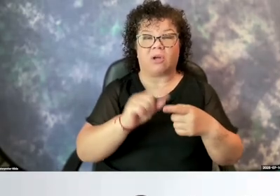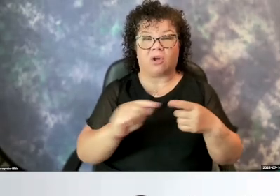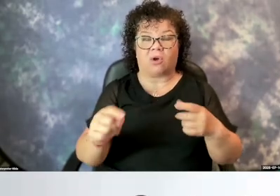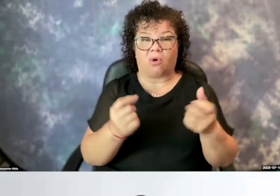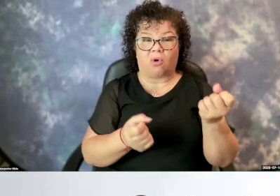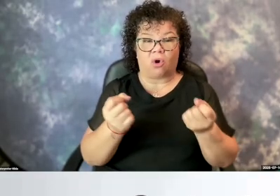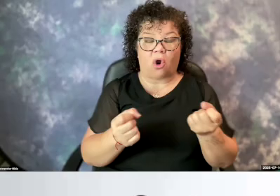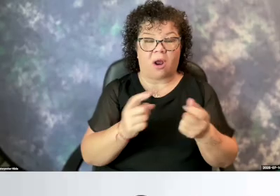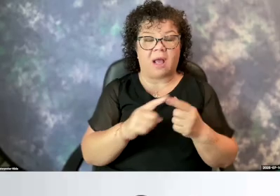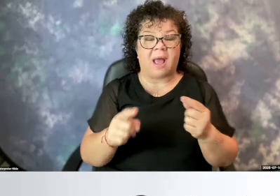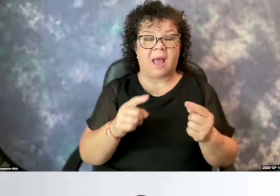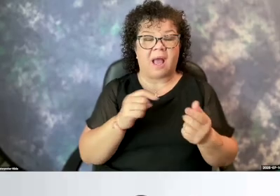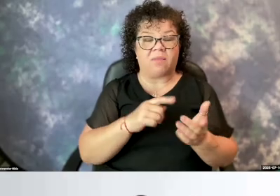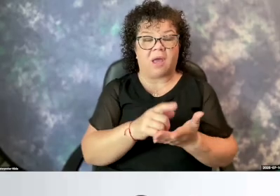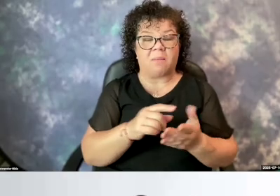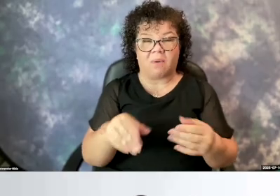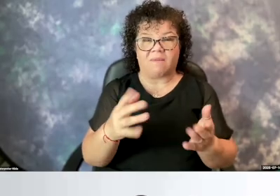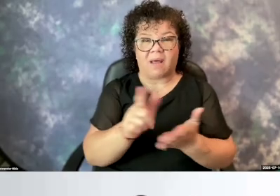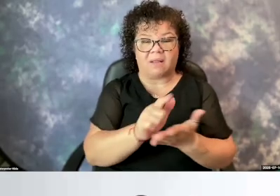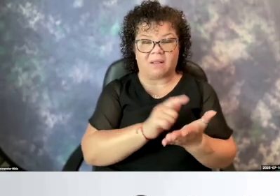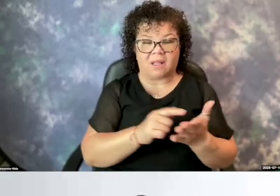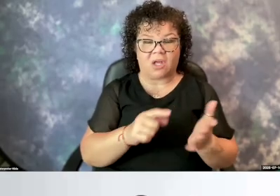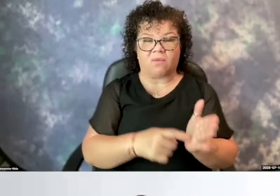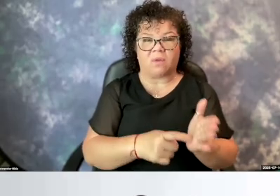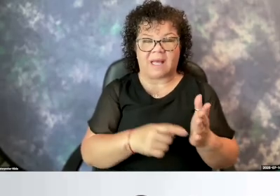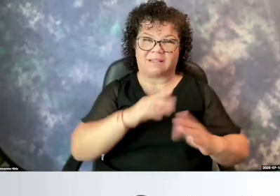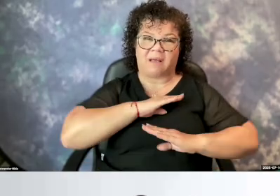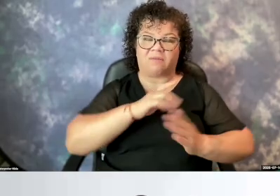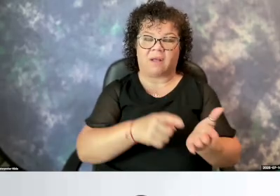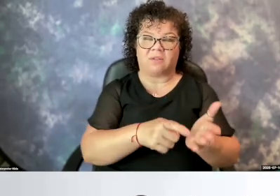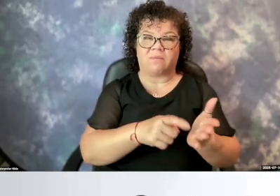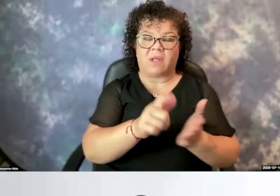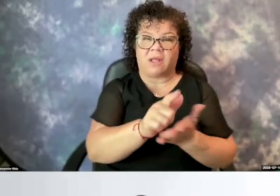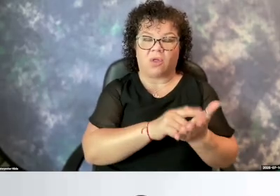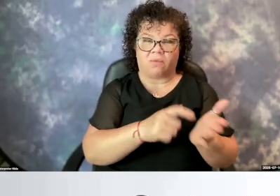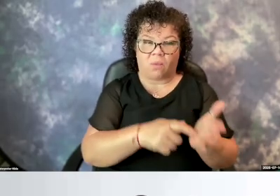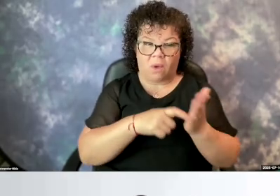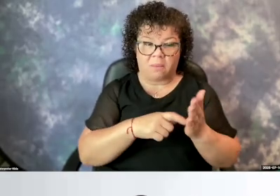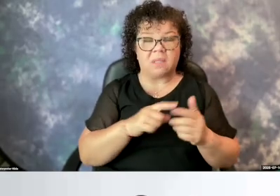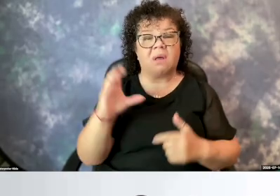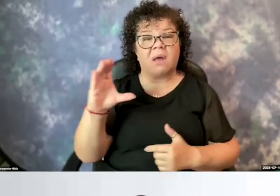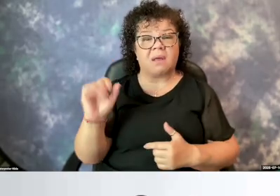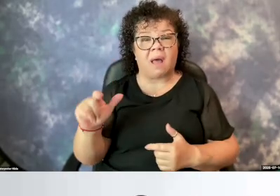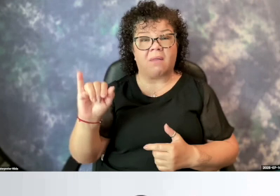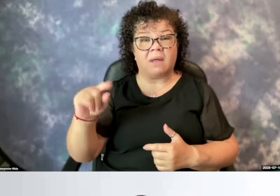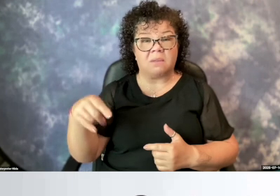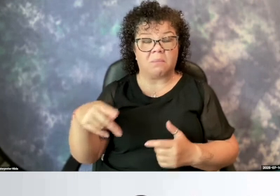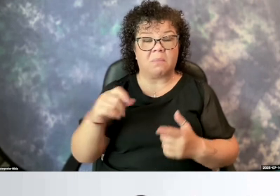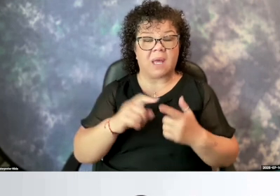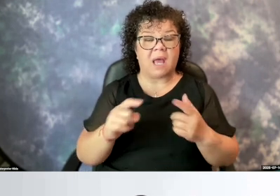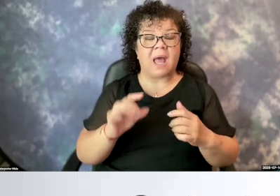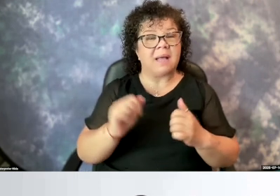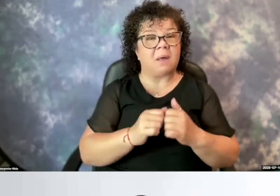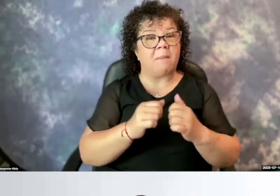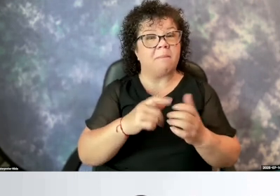California to help CARB's regulatory team develop legal requirements for payment acceptance technologies. As